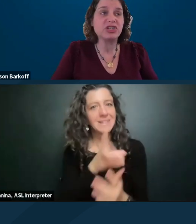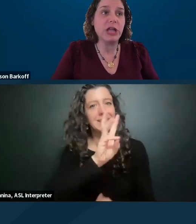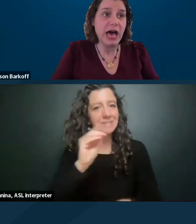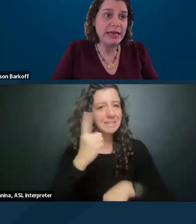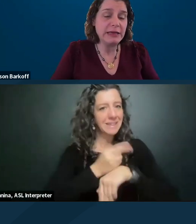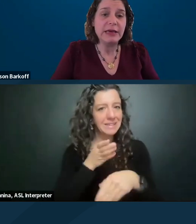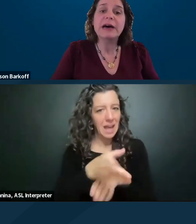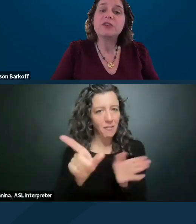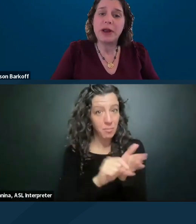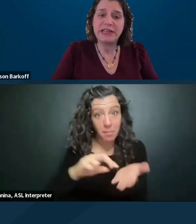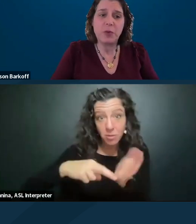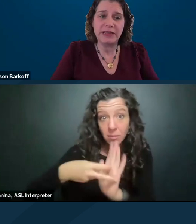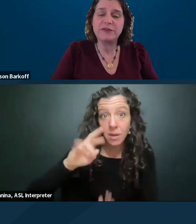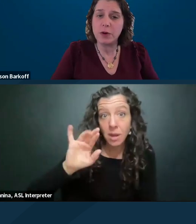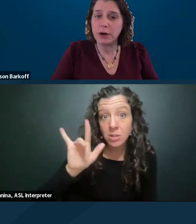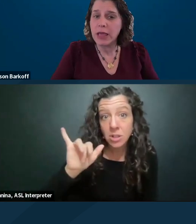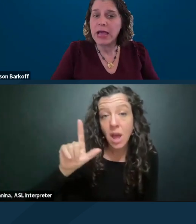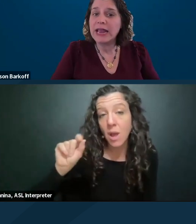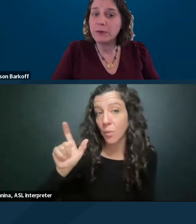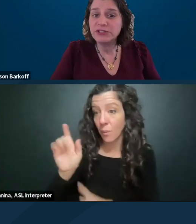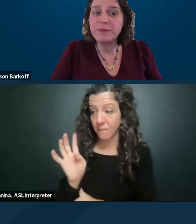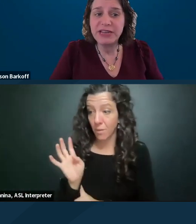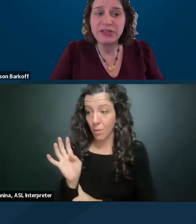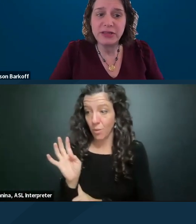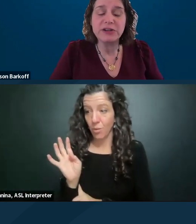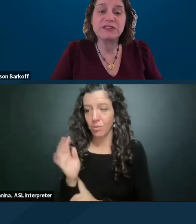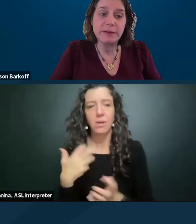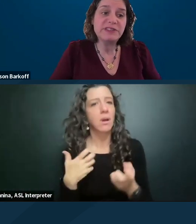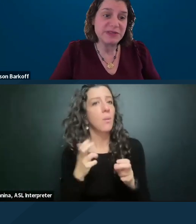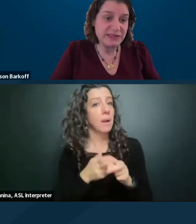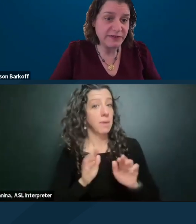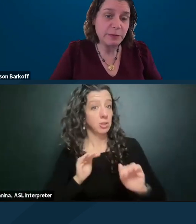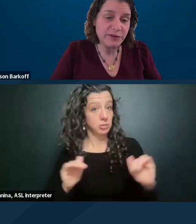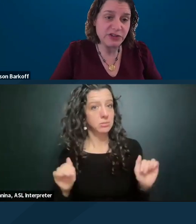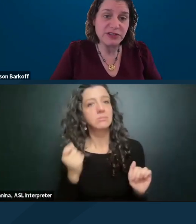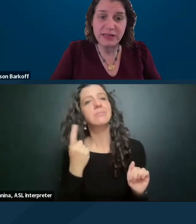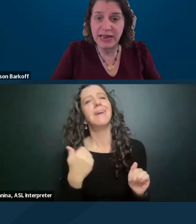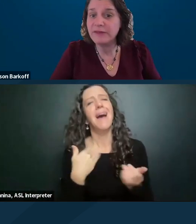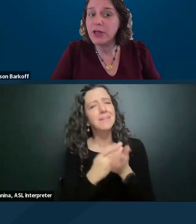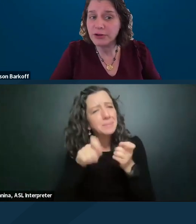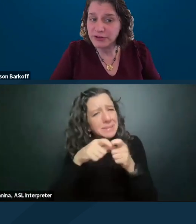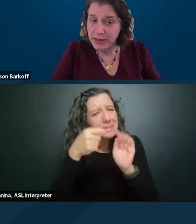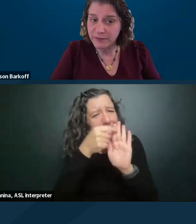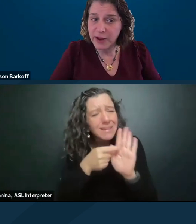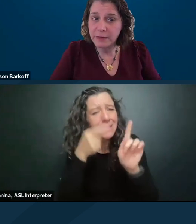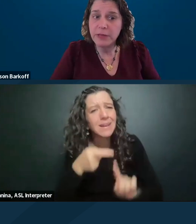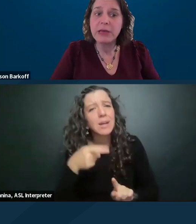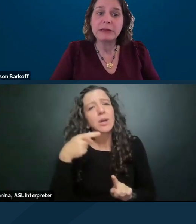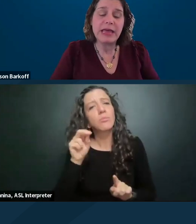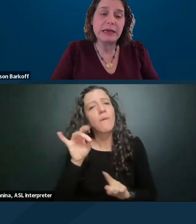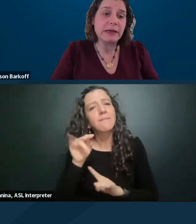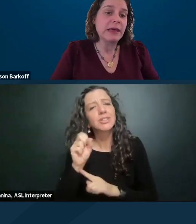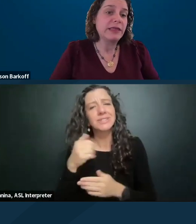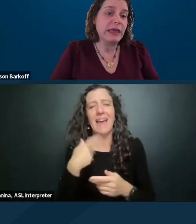that was in July of 2024. And I will just mention there are some specific provisions that have a longer time